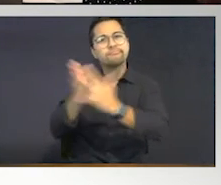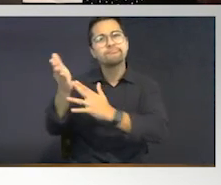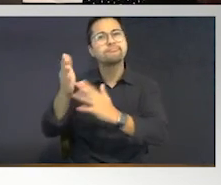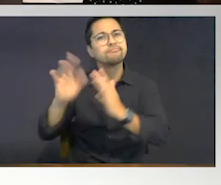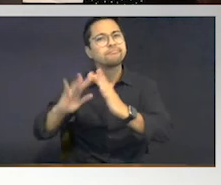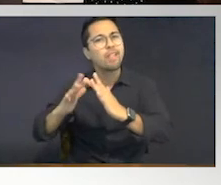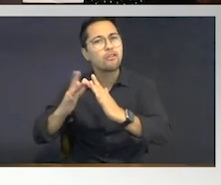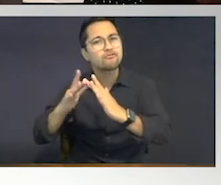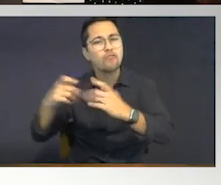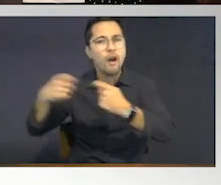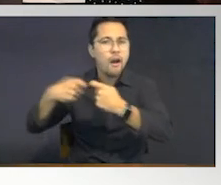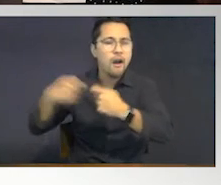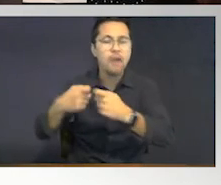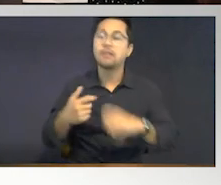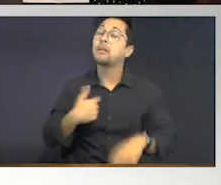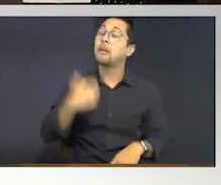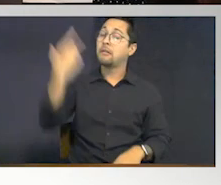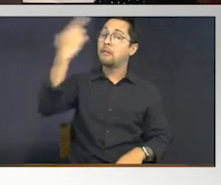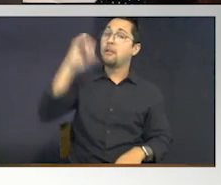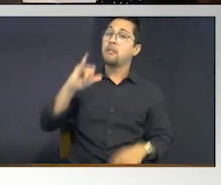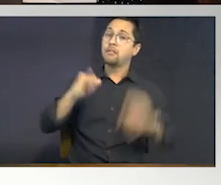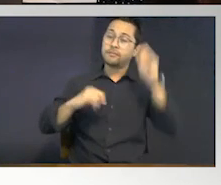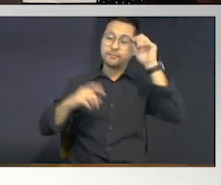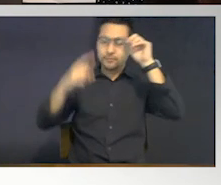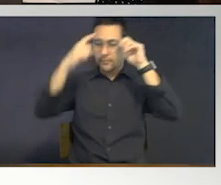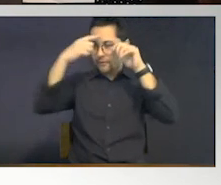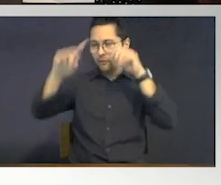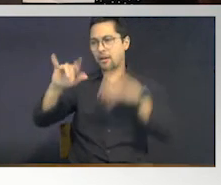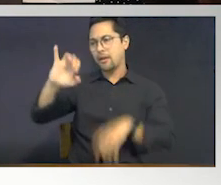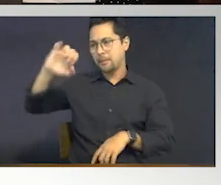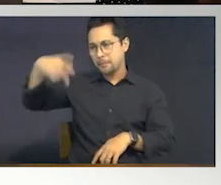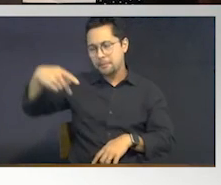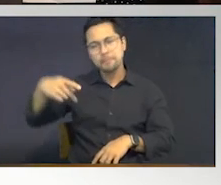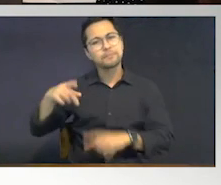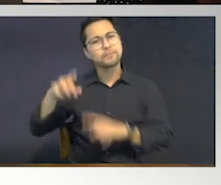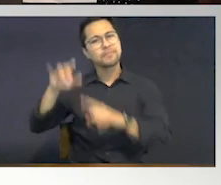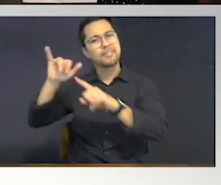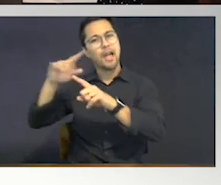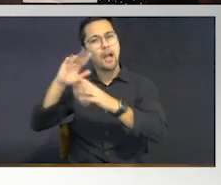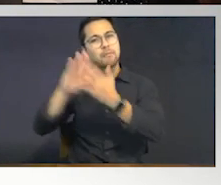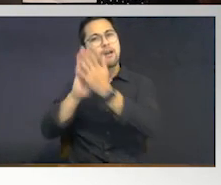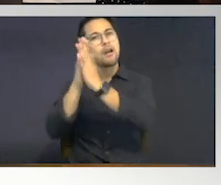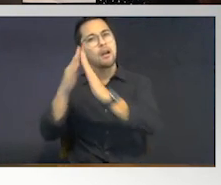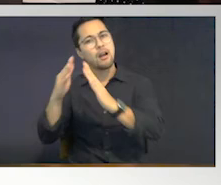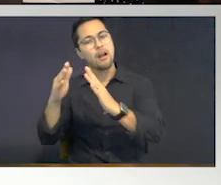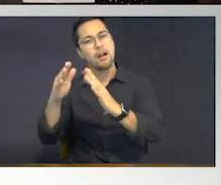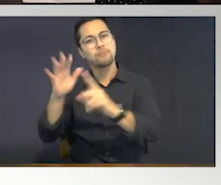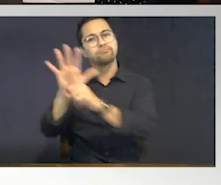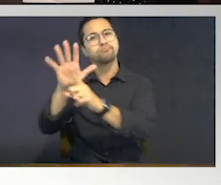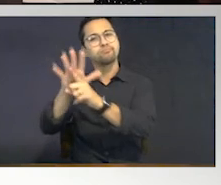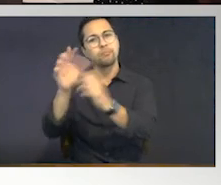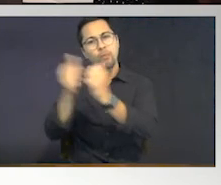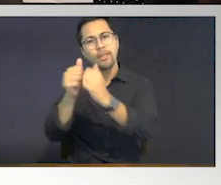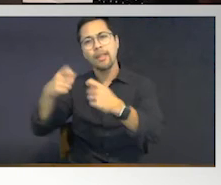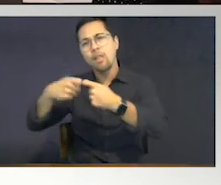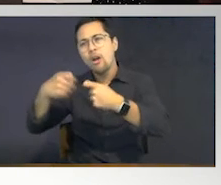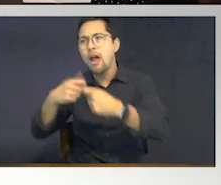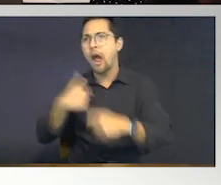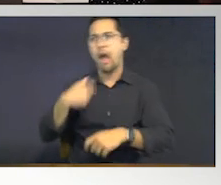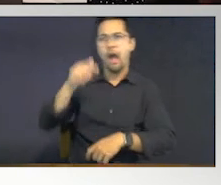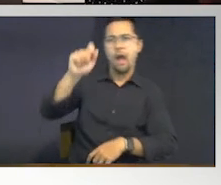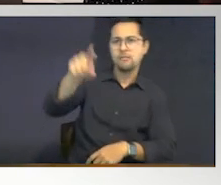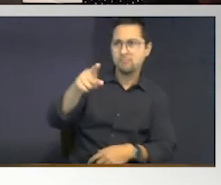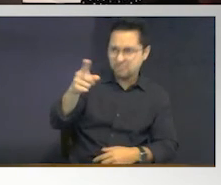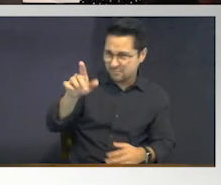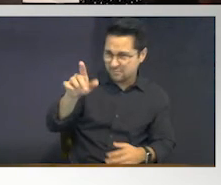I, you know, started to realize when they were doing like the IEPs and those things electronic, and started to ask the question of, well,